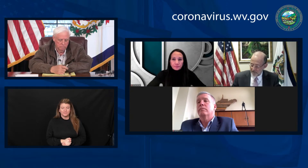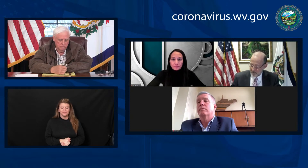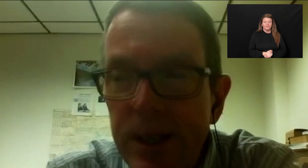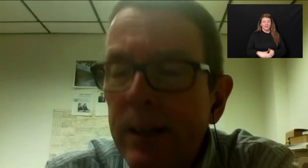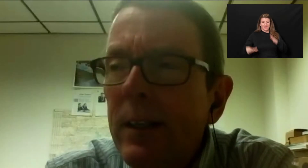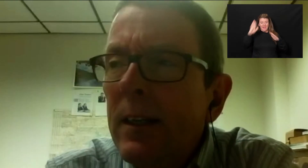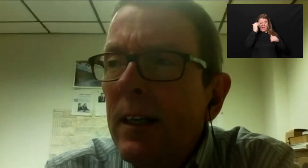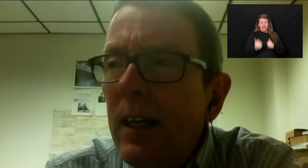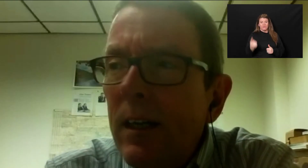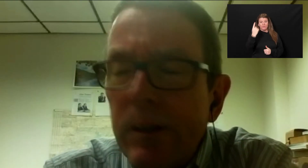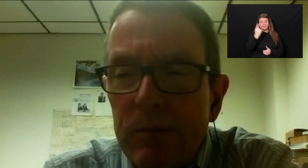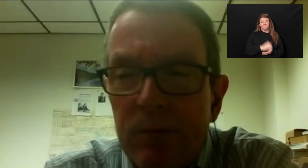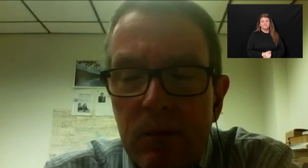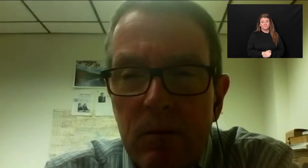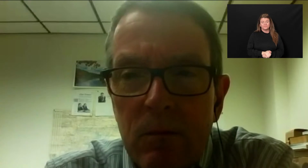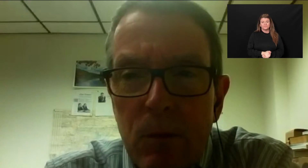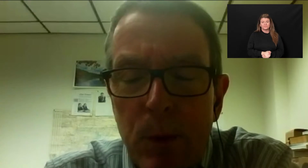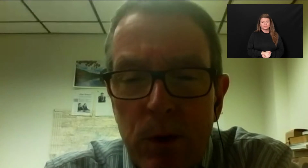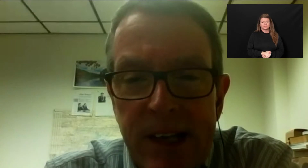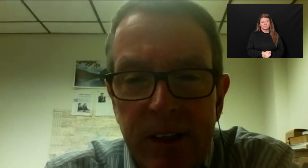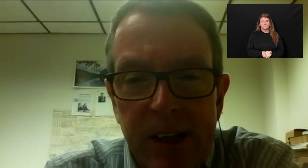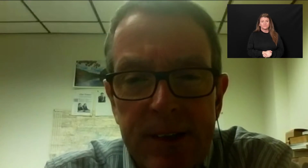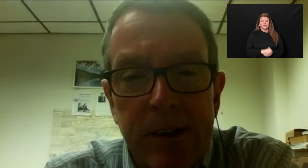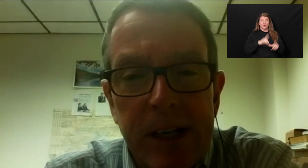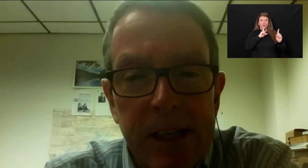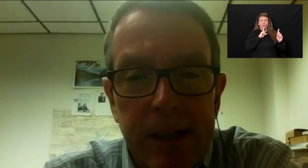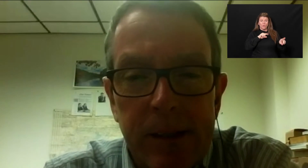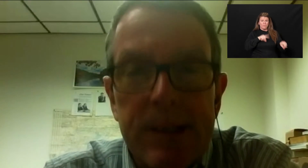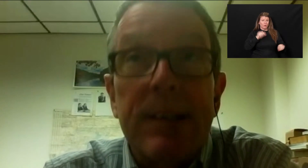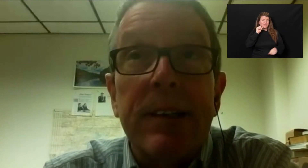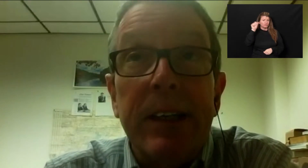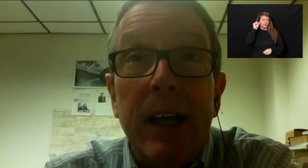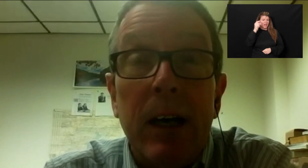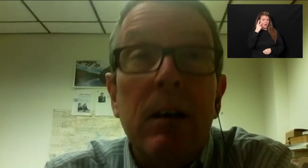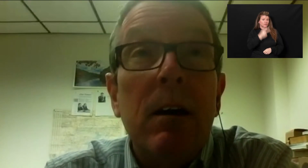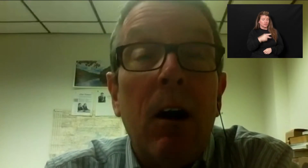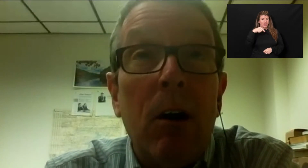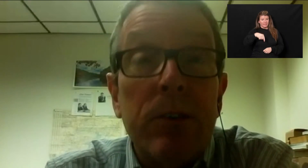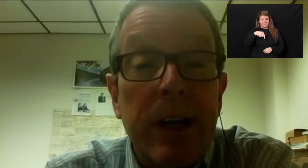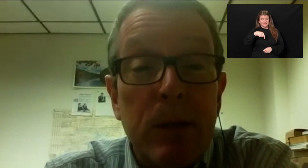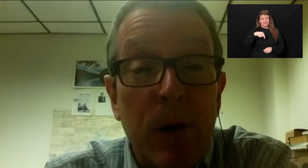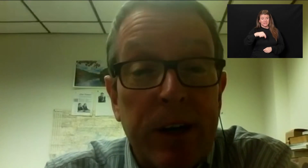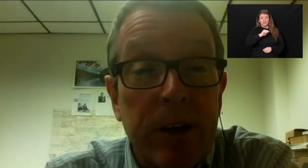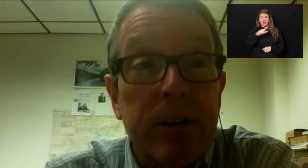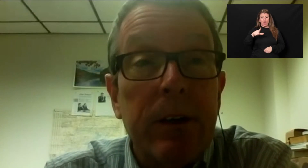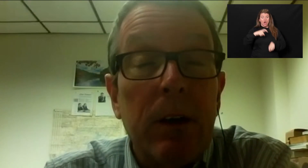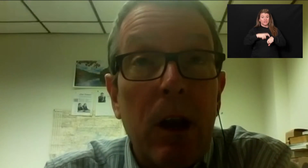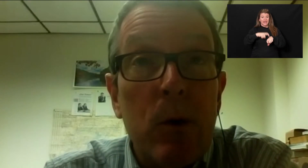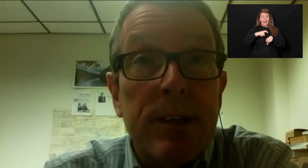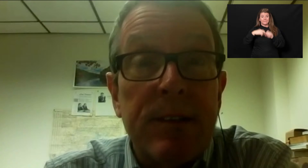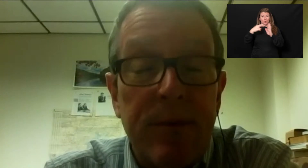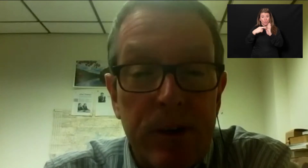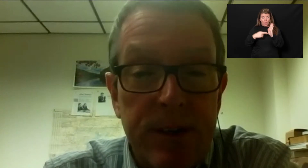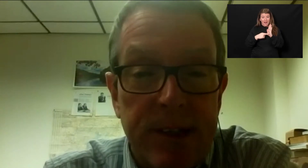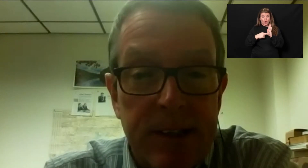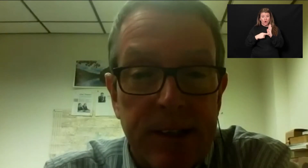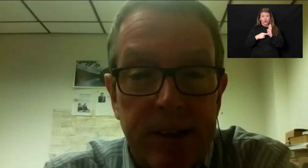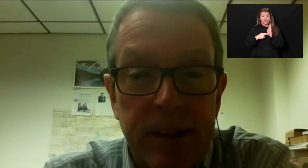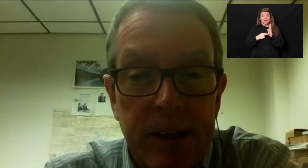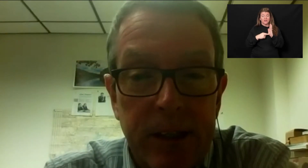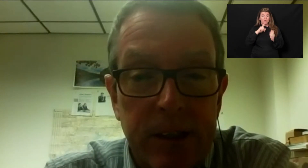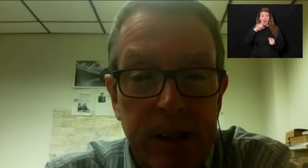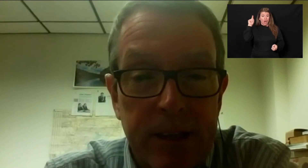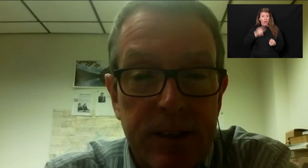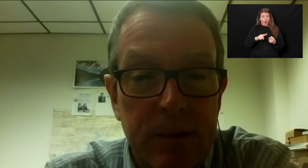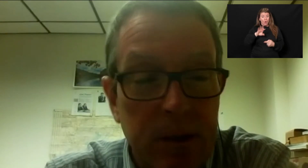Hello, everyone. There are reports out yesterday that this is the all-time record lowest flu